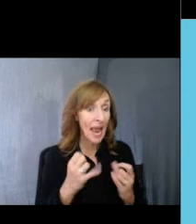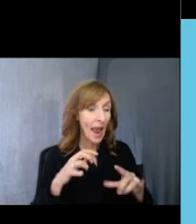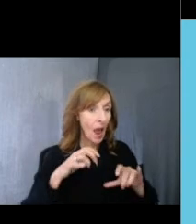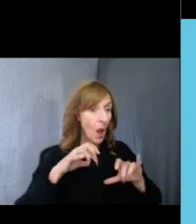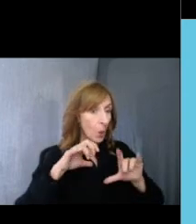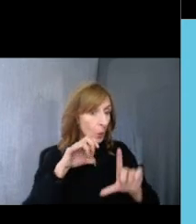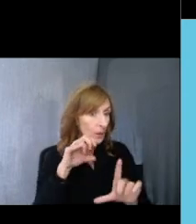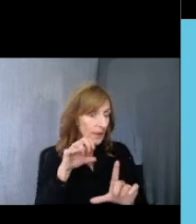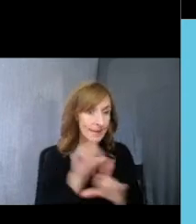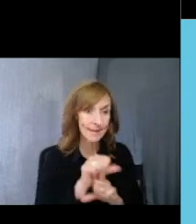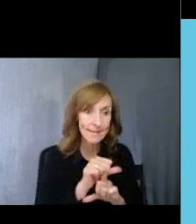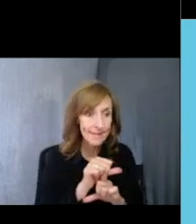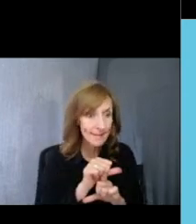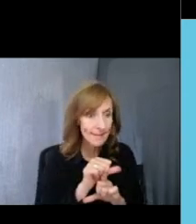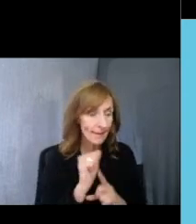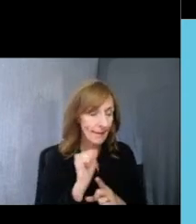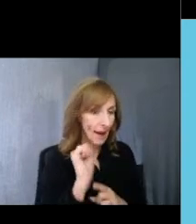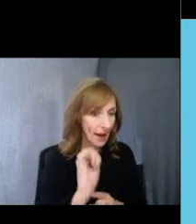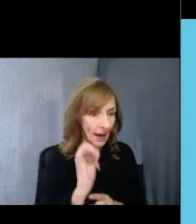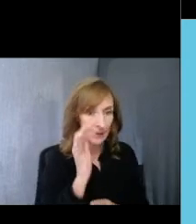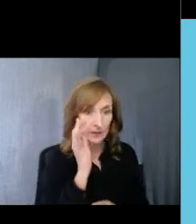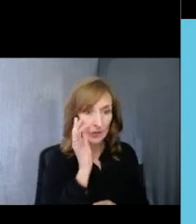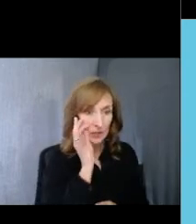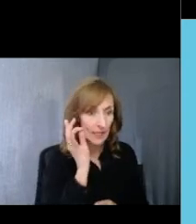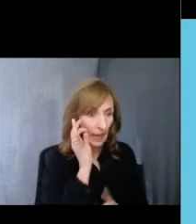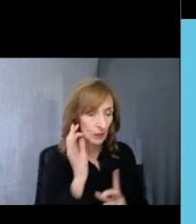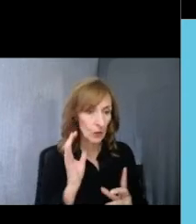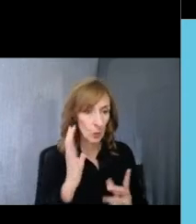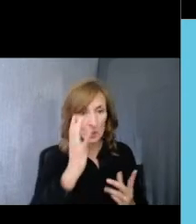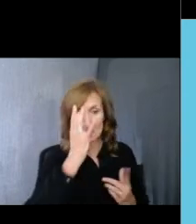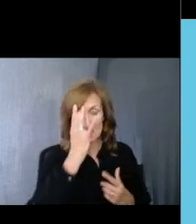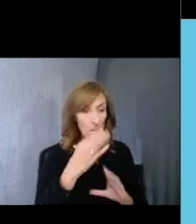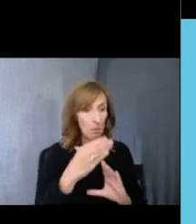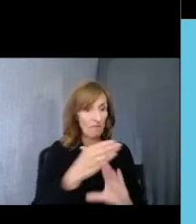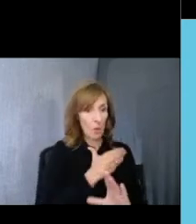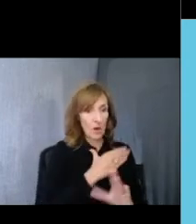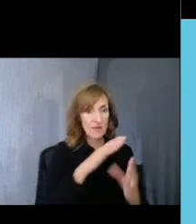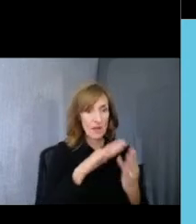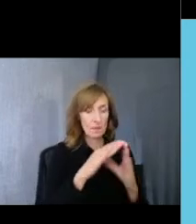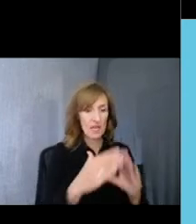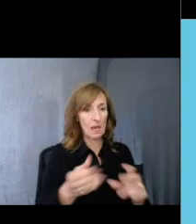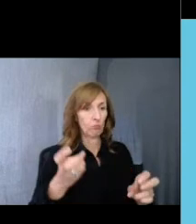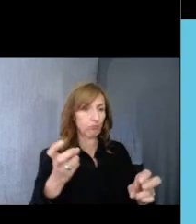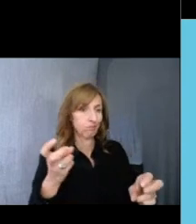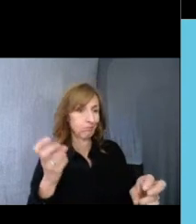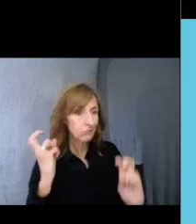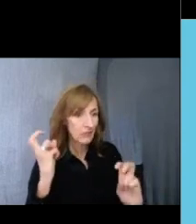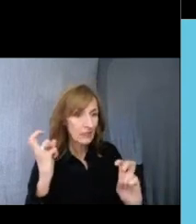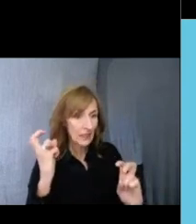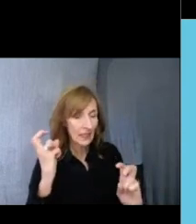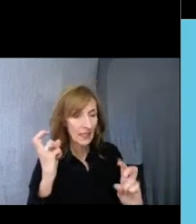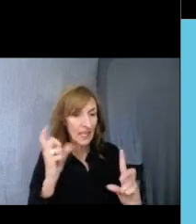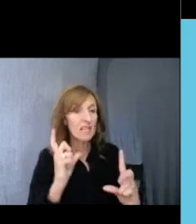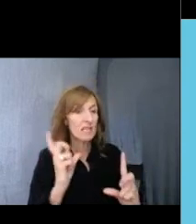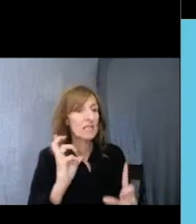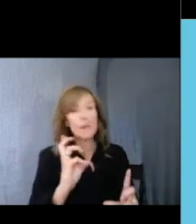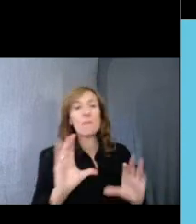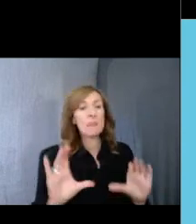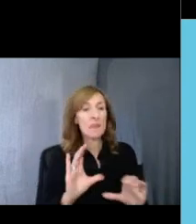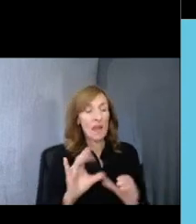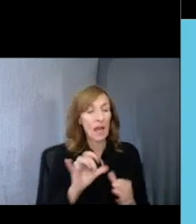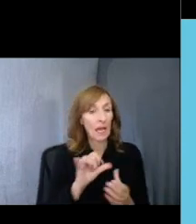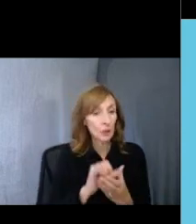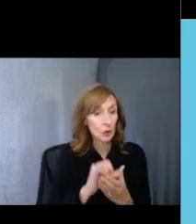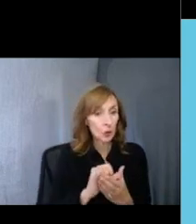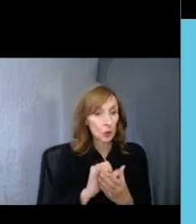this not only when I was a vet would I recommend it to my clients, but as a cat owner, I do this now when